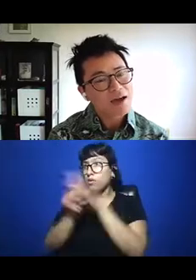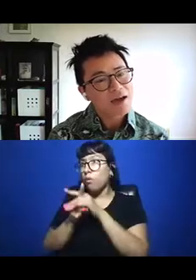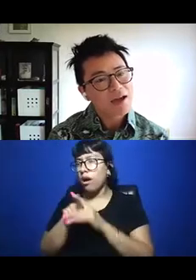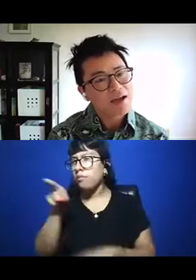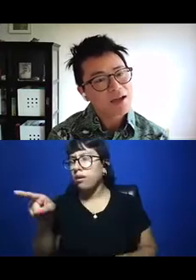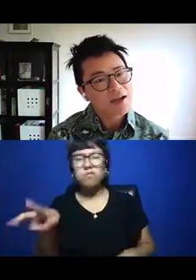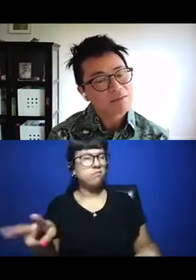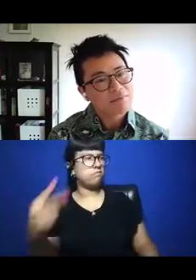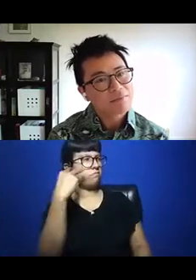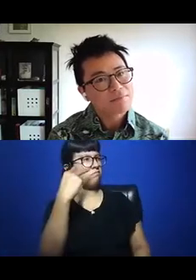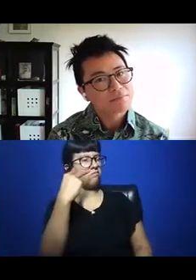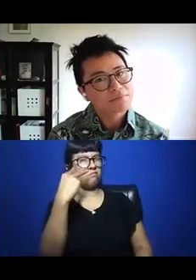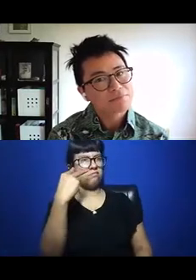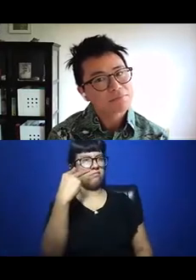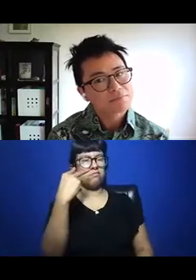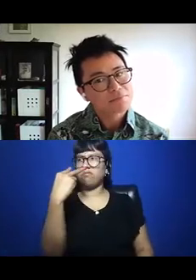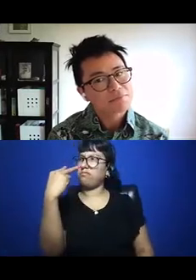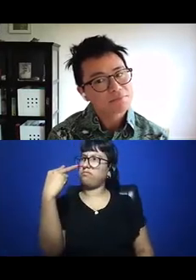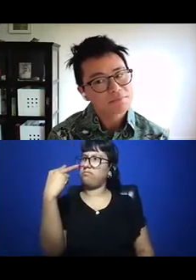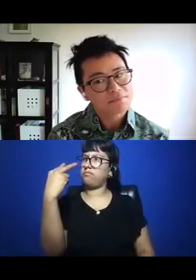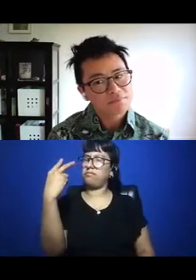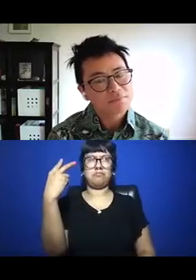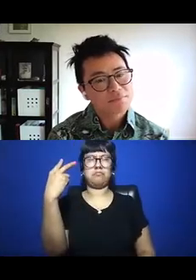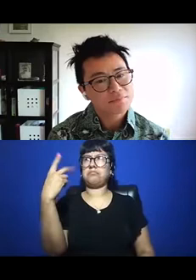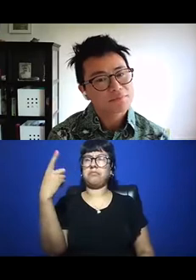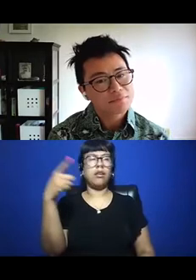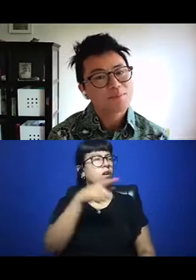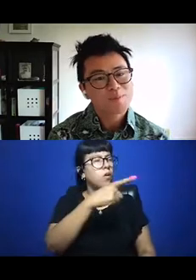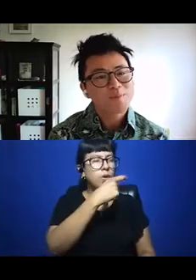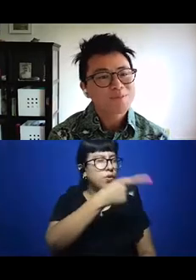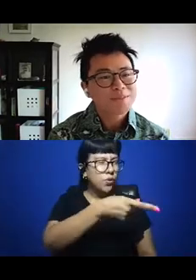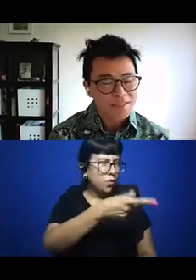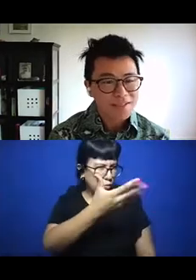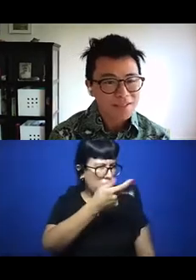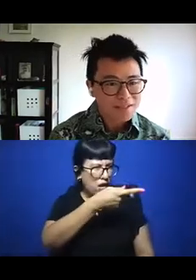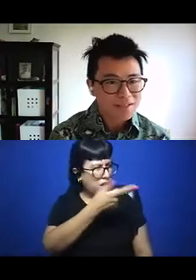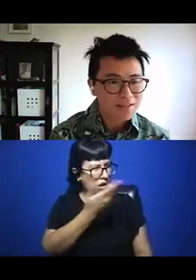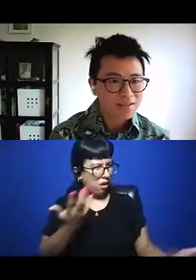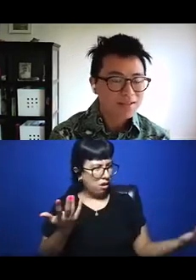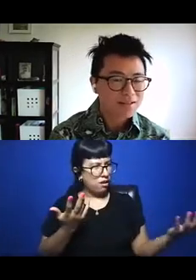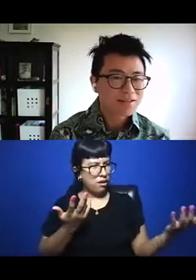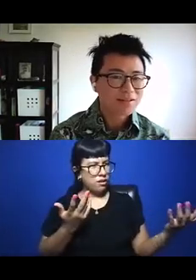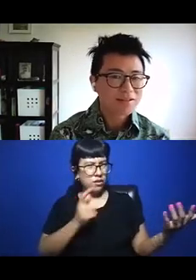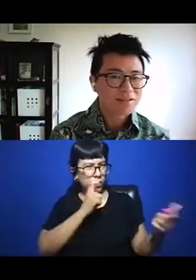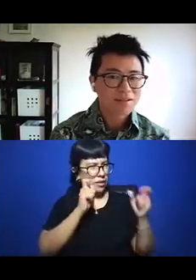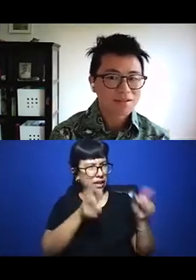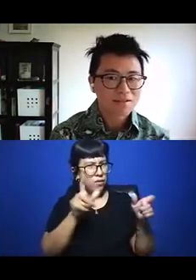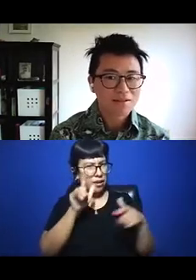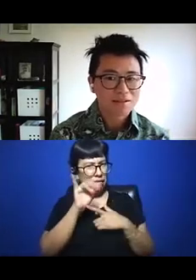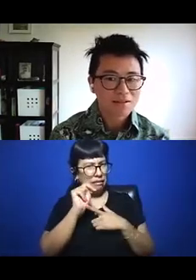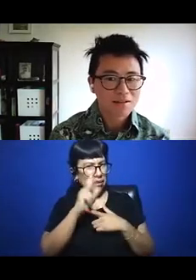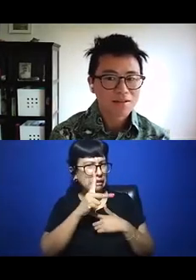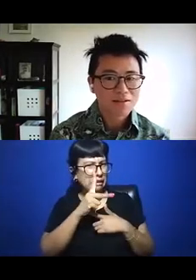and asking me where I am, what did I want, and who gave me the link.